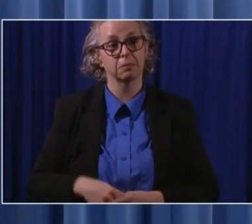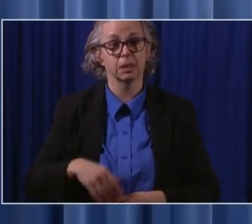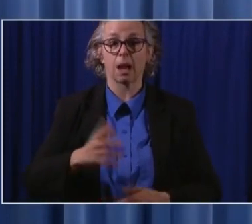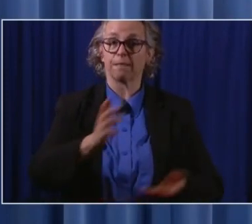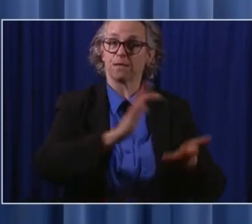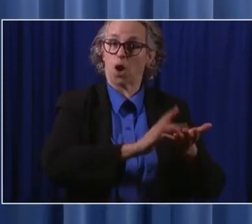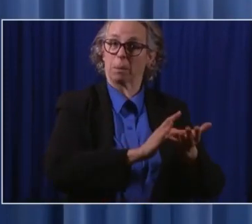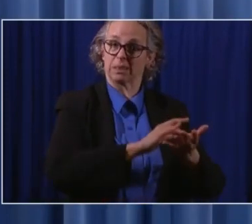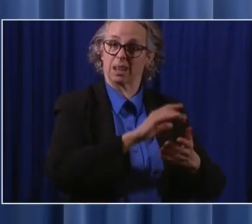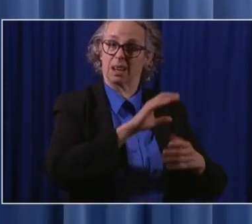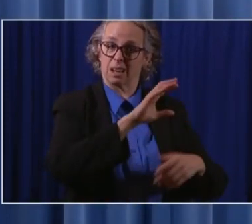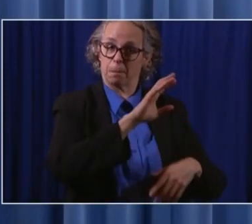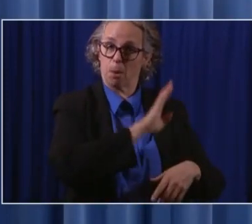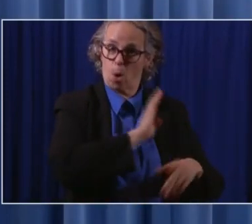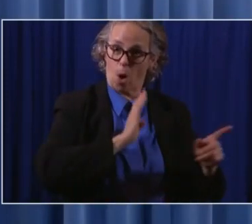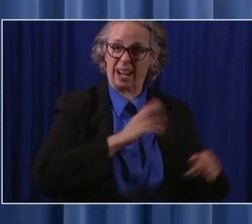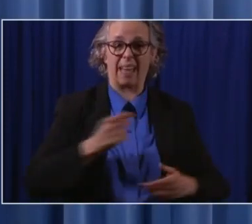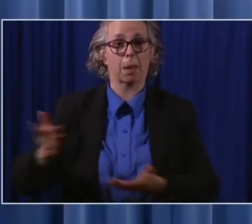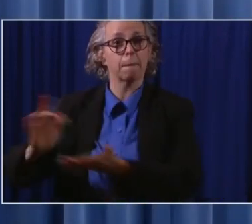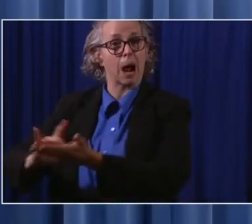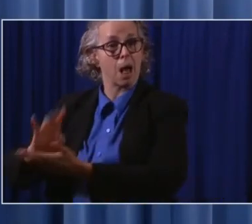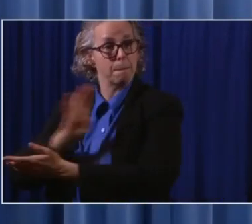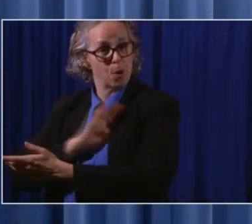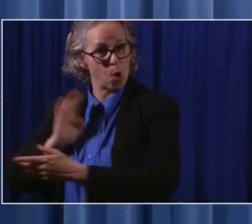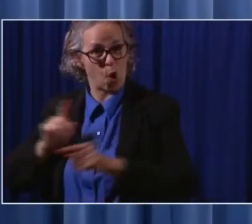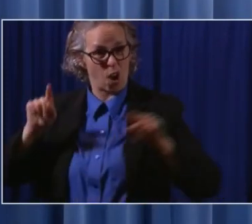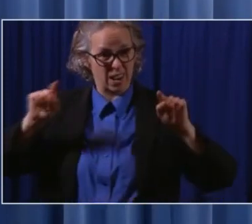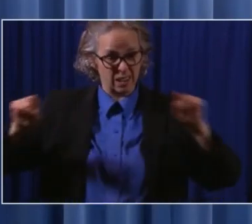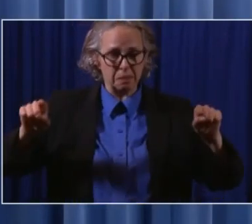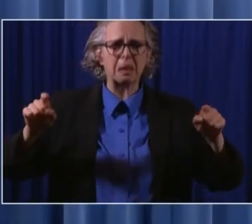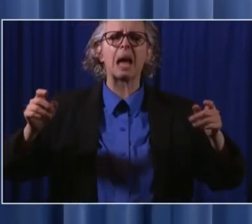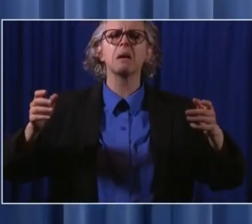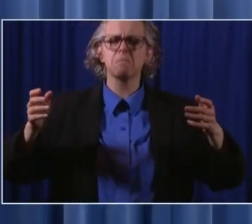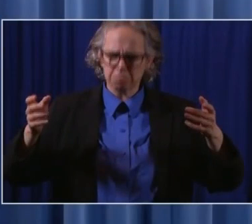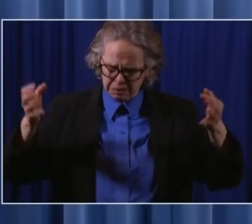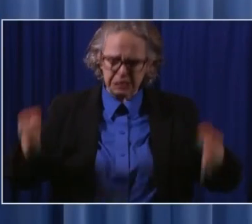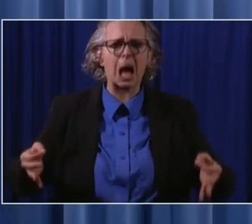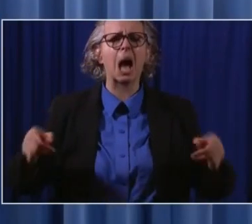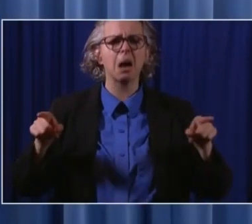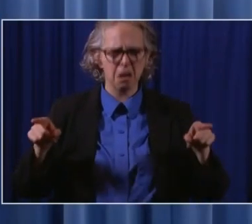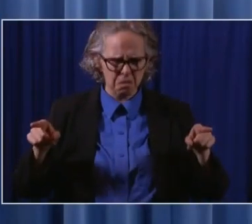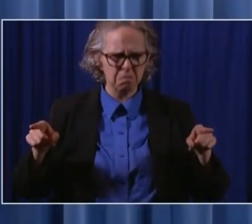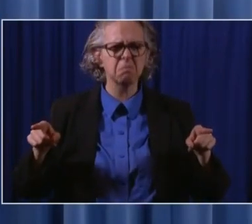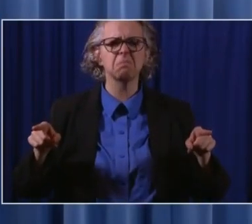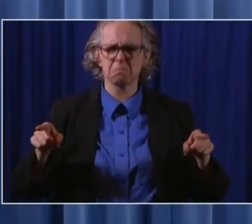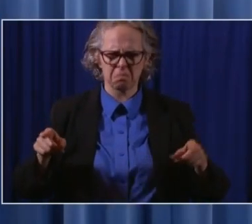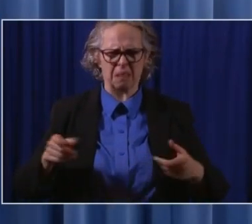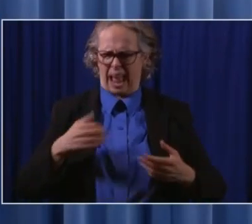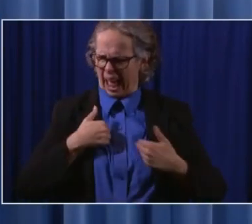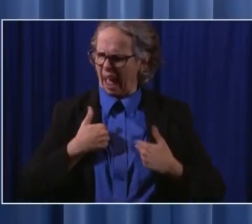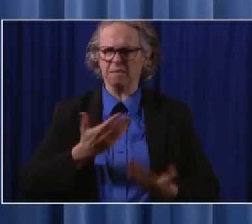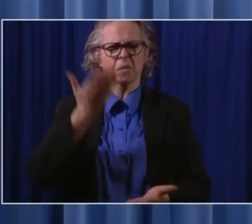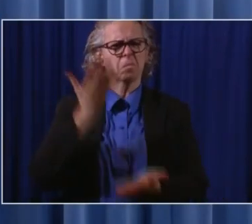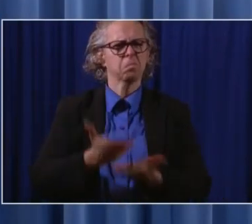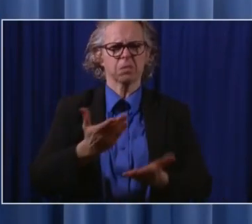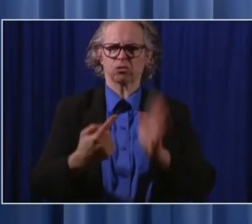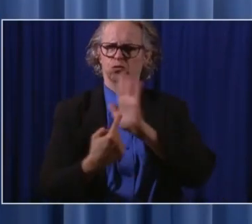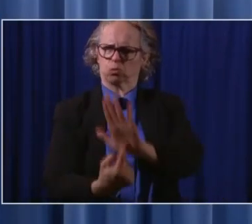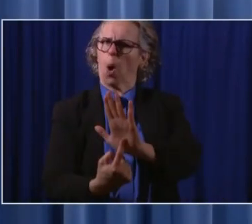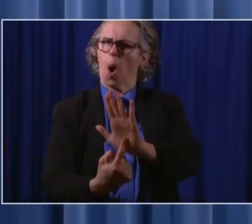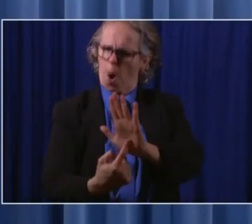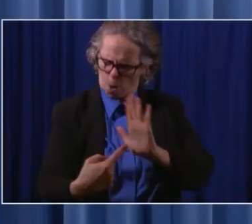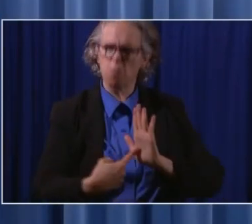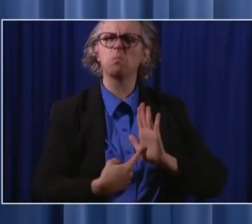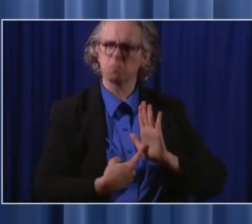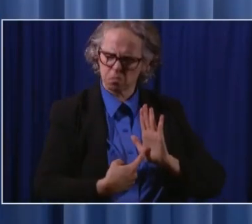the evidence is clear that a drug is harmful or that a drug just is not working. I don't have a